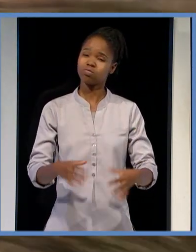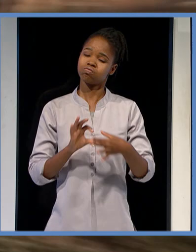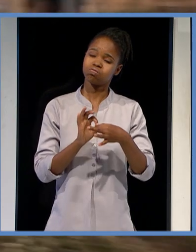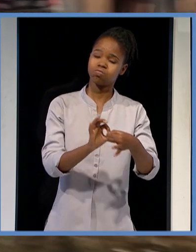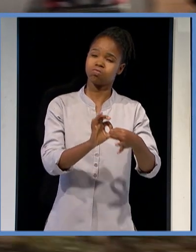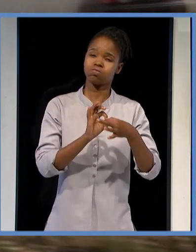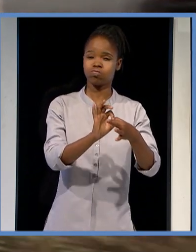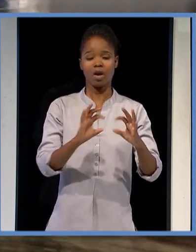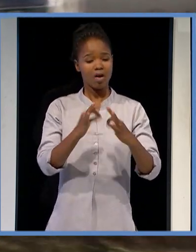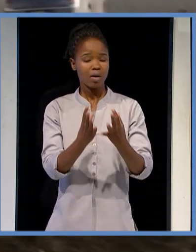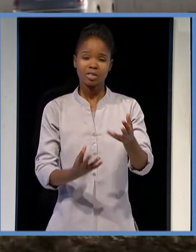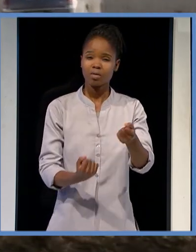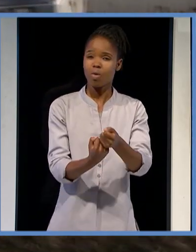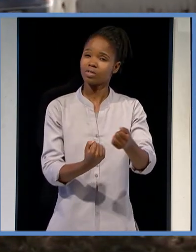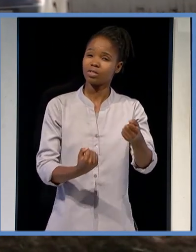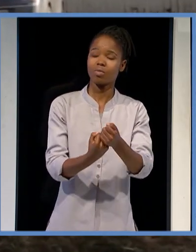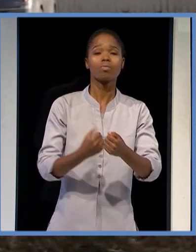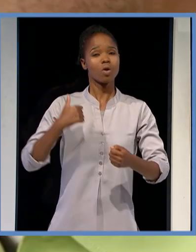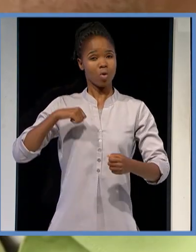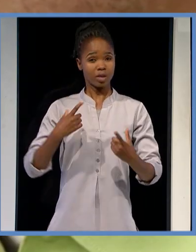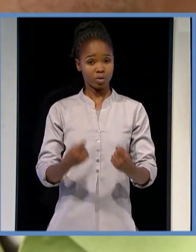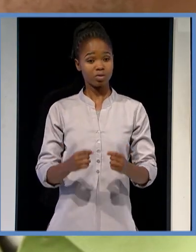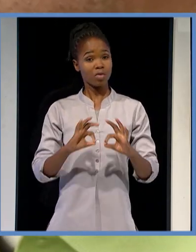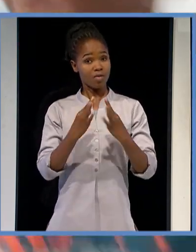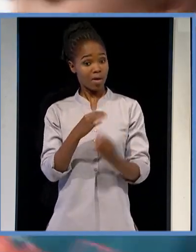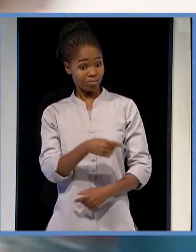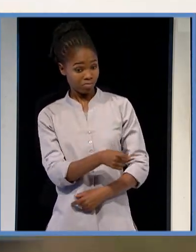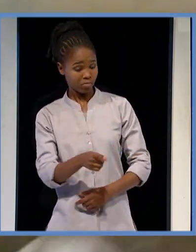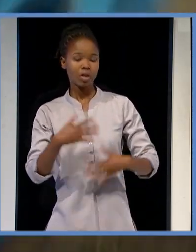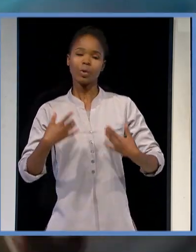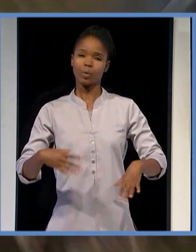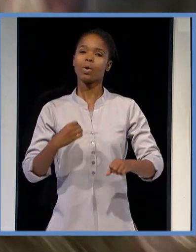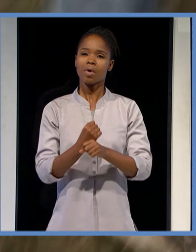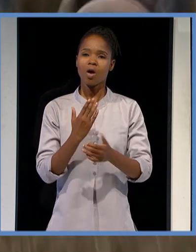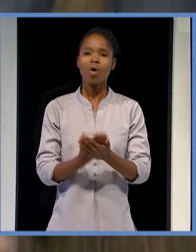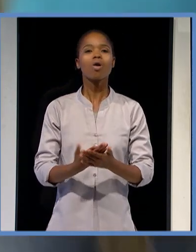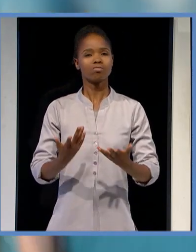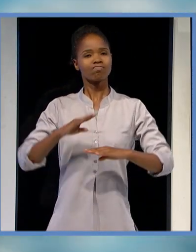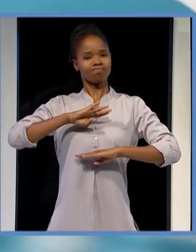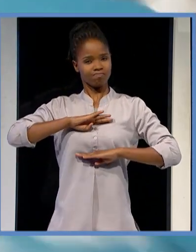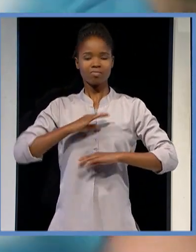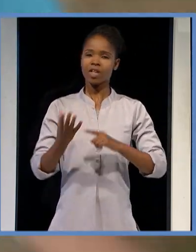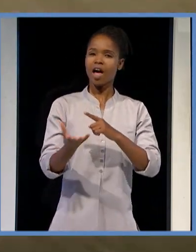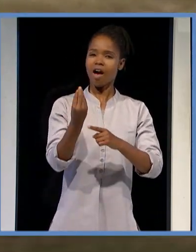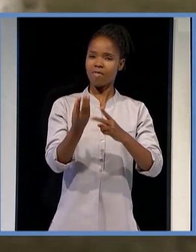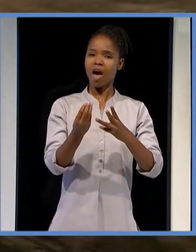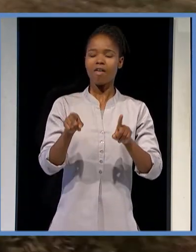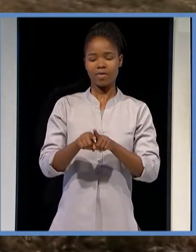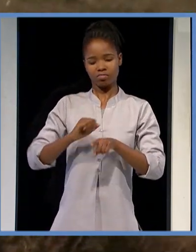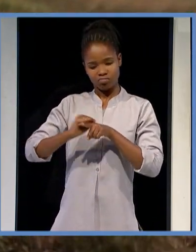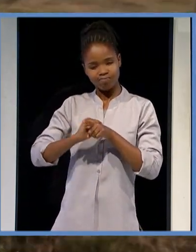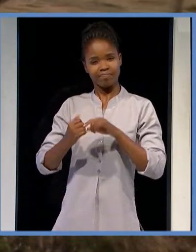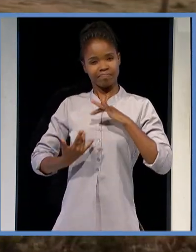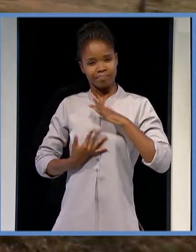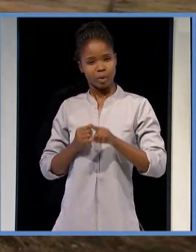want to be able to support my family and make sure that they have, things in life that they need. So that drives me a lot to be able to give